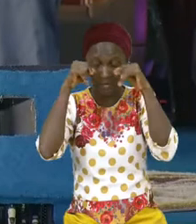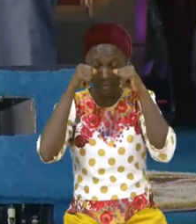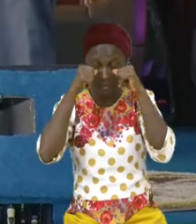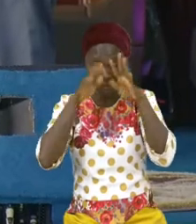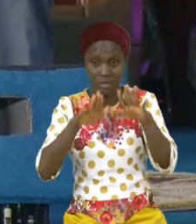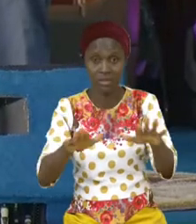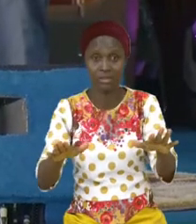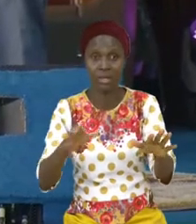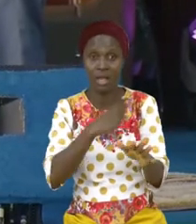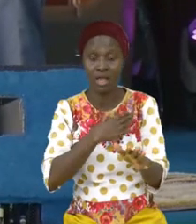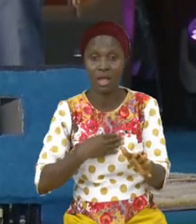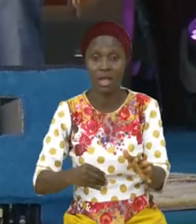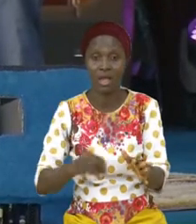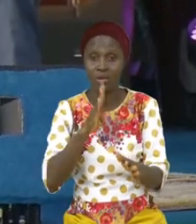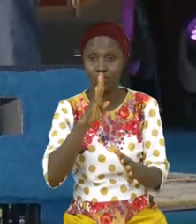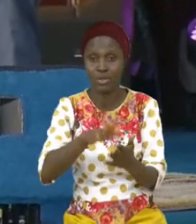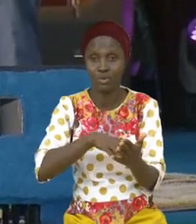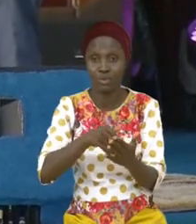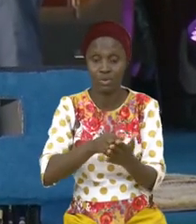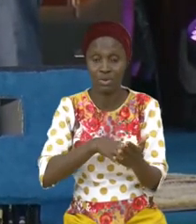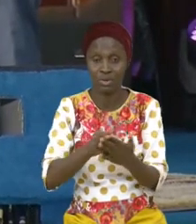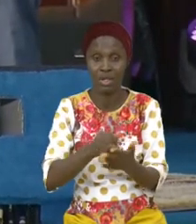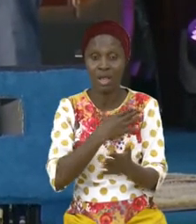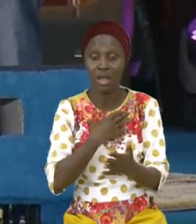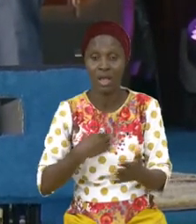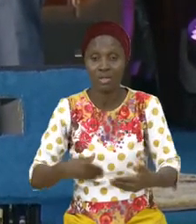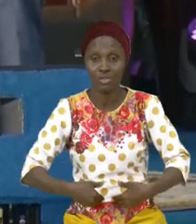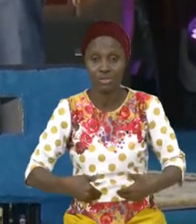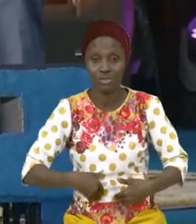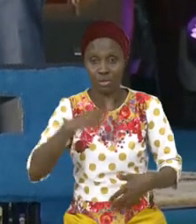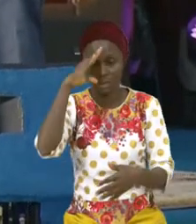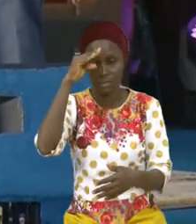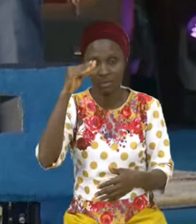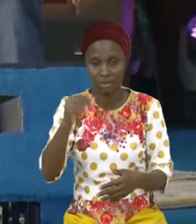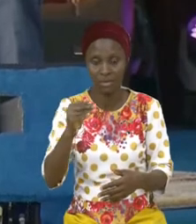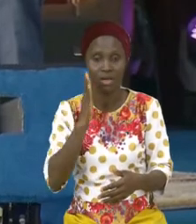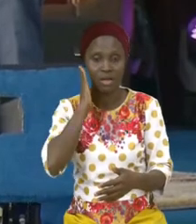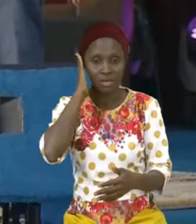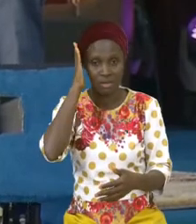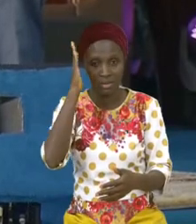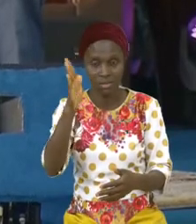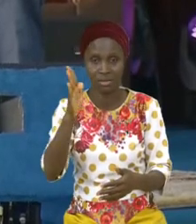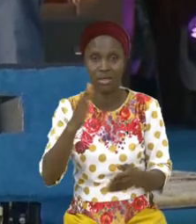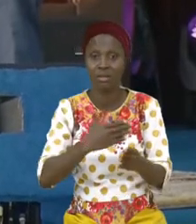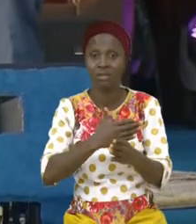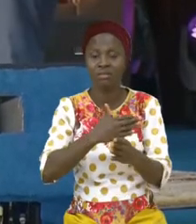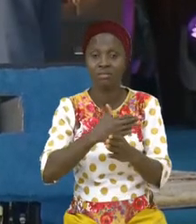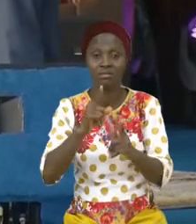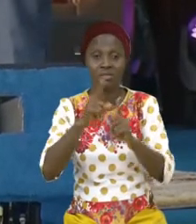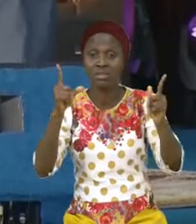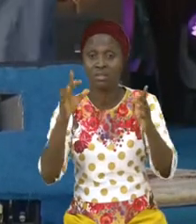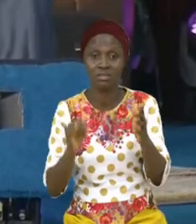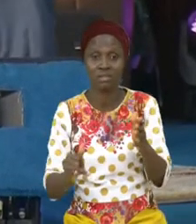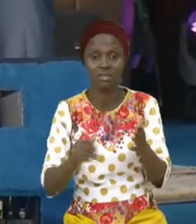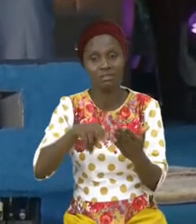and be weary and the young men shall utterly fall involved